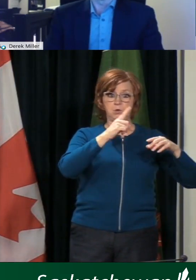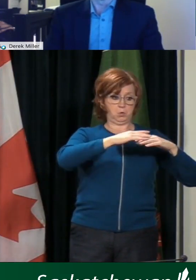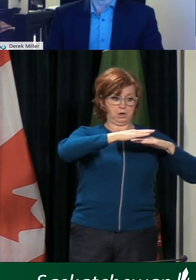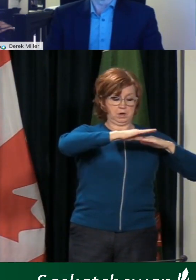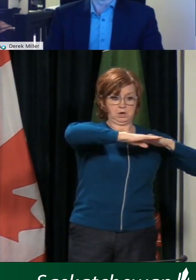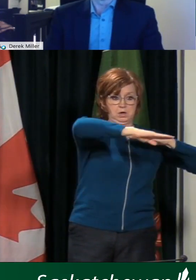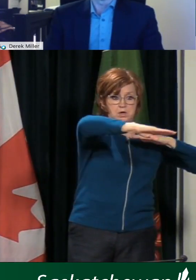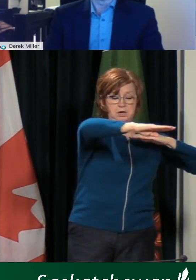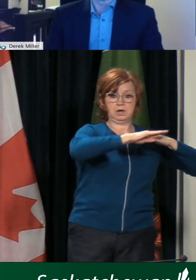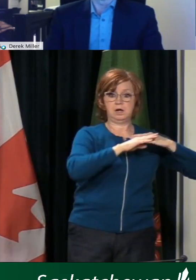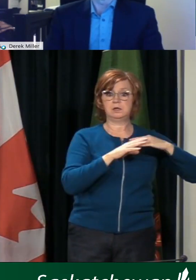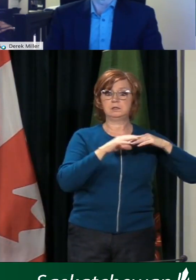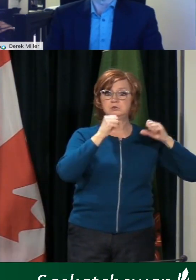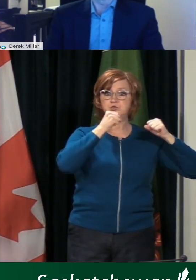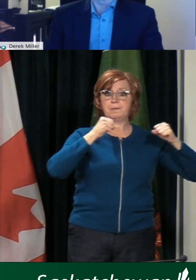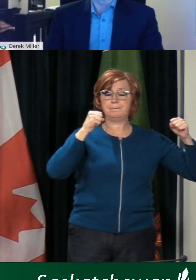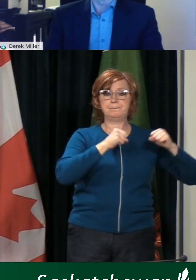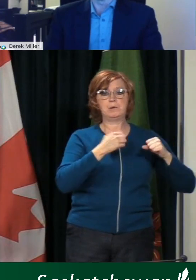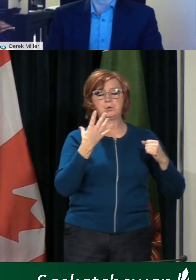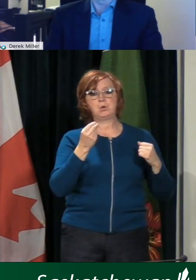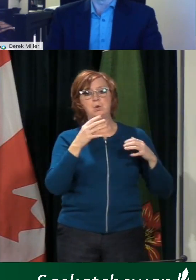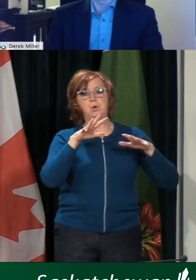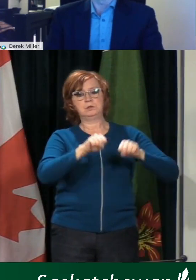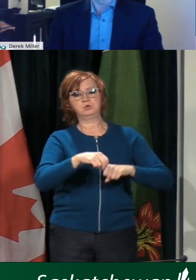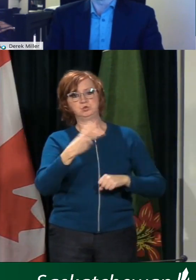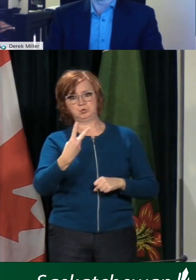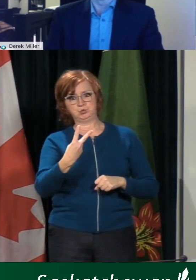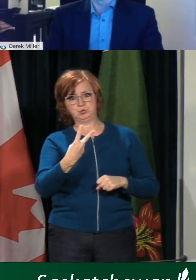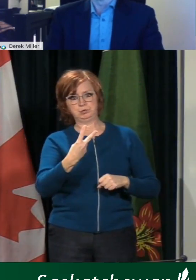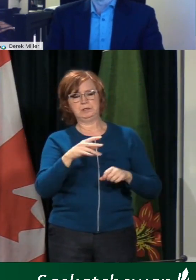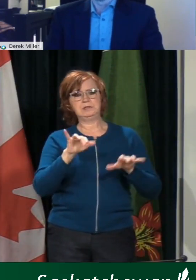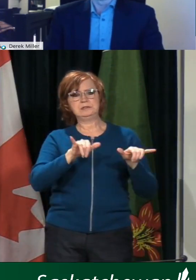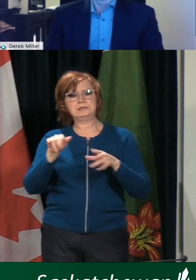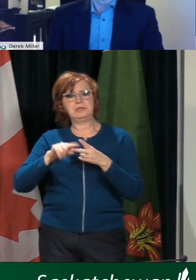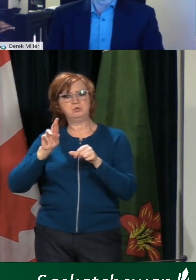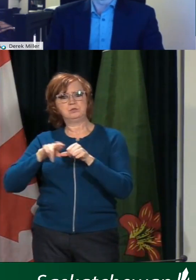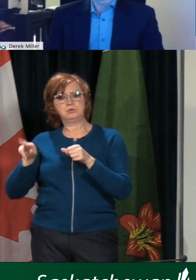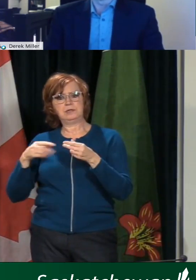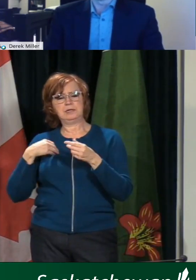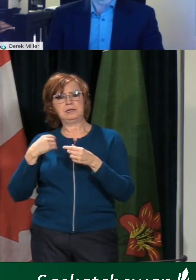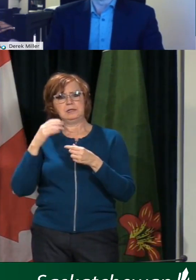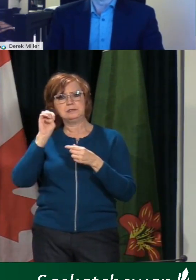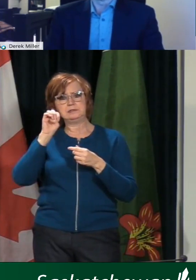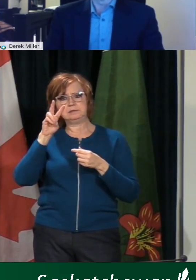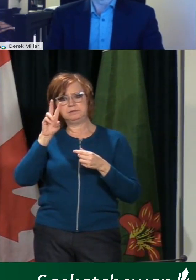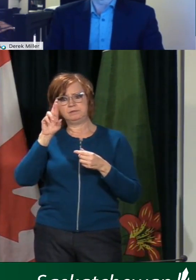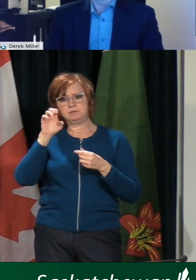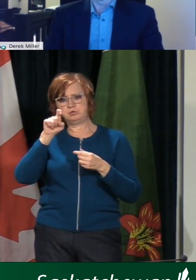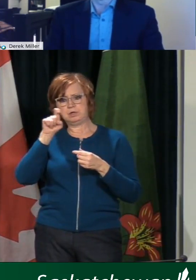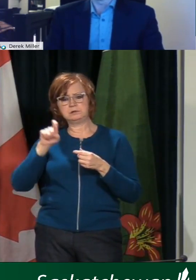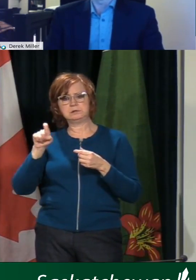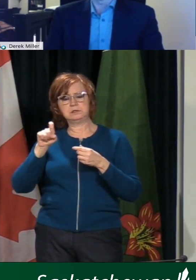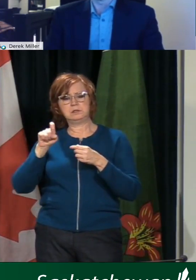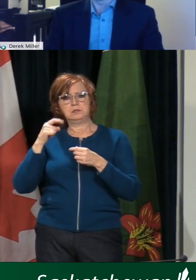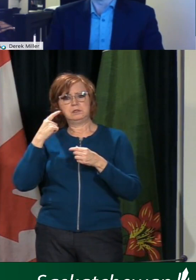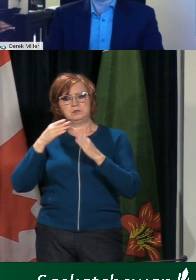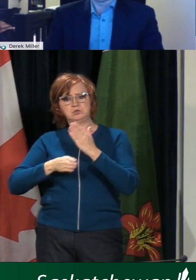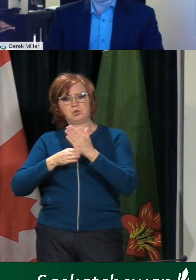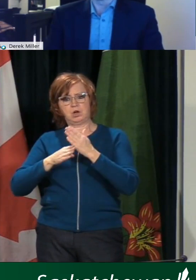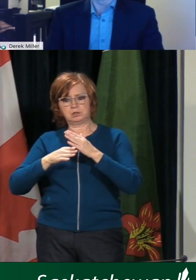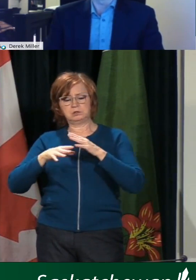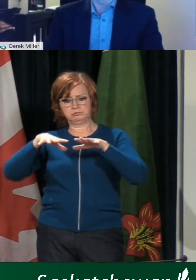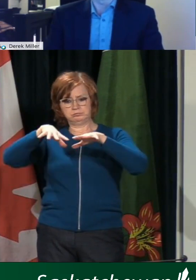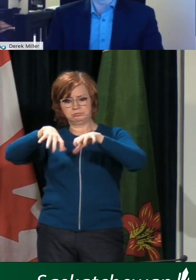salon within the Everest Place to occupy a 2nd salon. And so giving us a total potential capacity